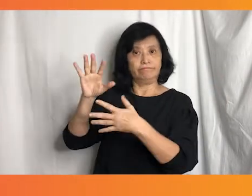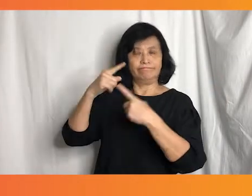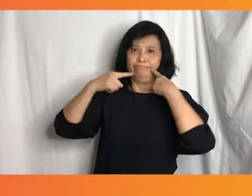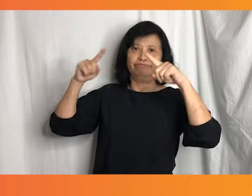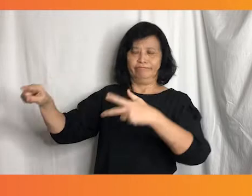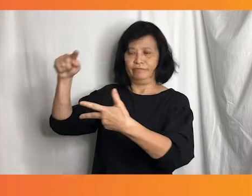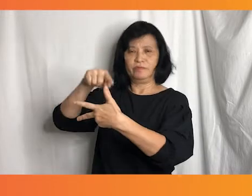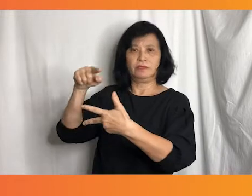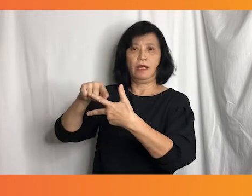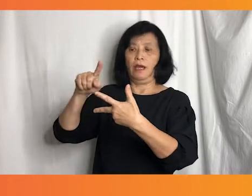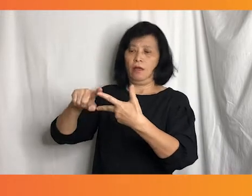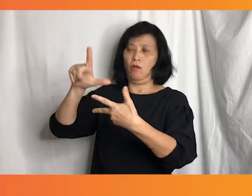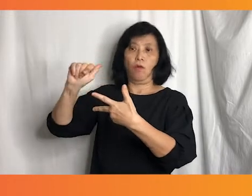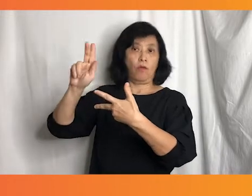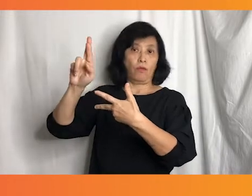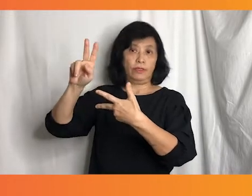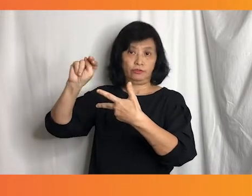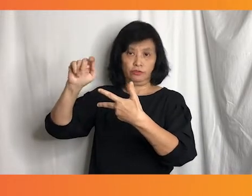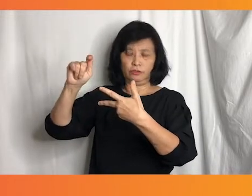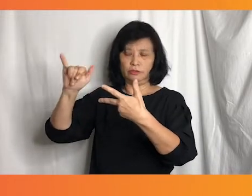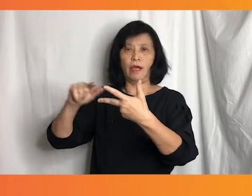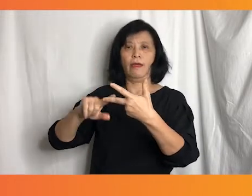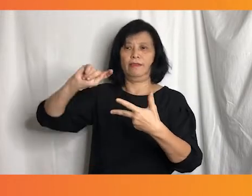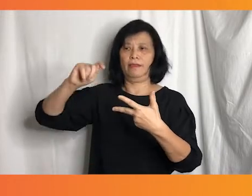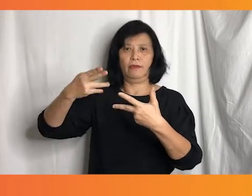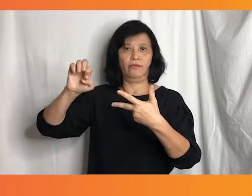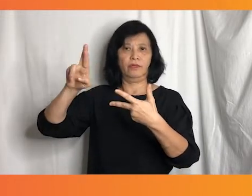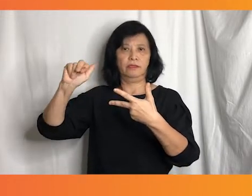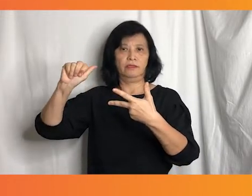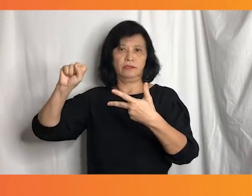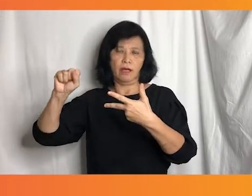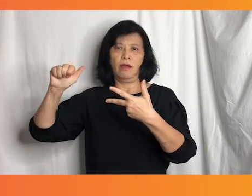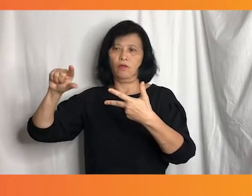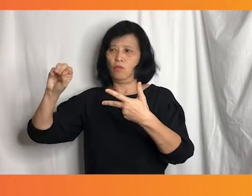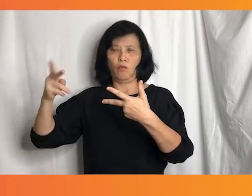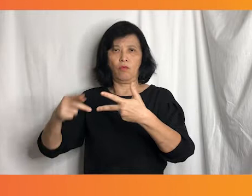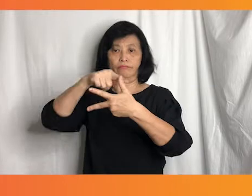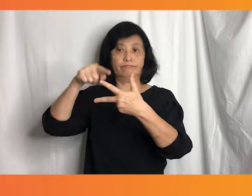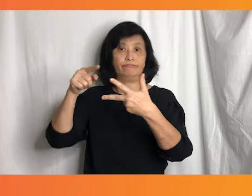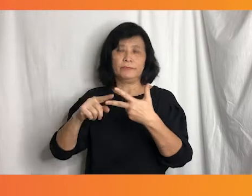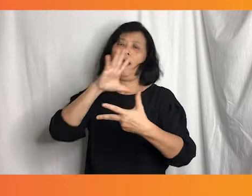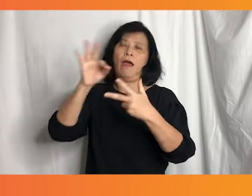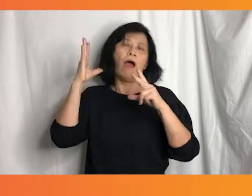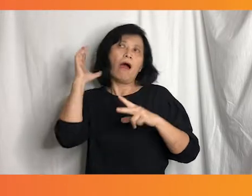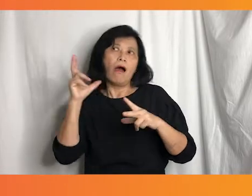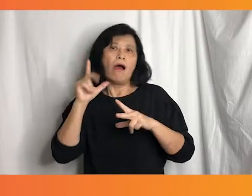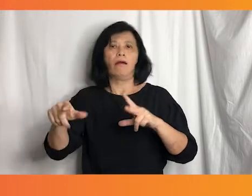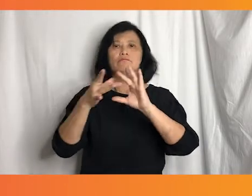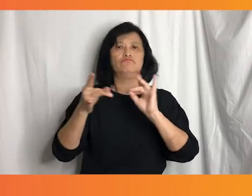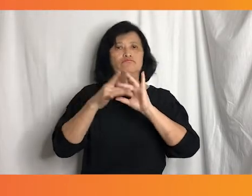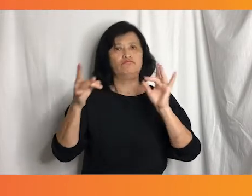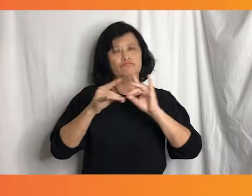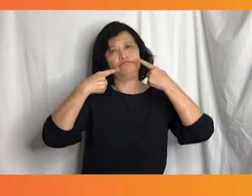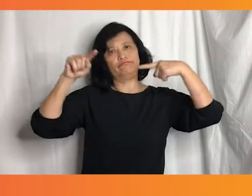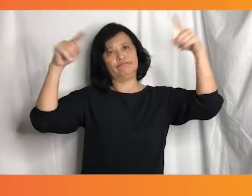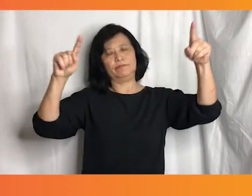Siu, Laurentia Tan, and Teresa Goh. Also, there are success stories. Besides